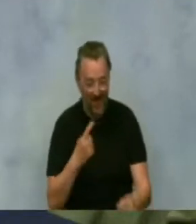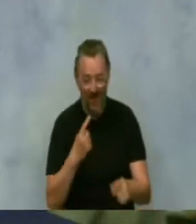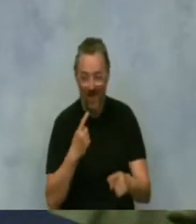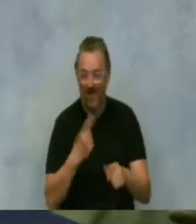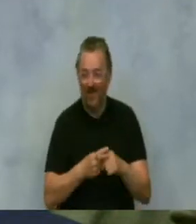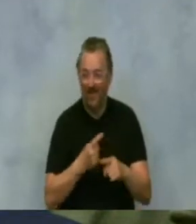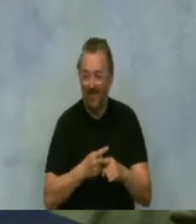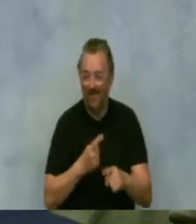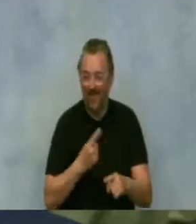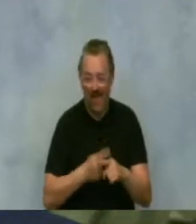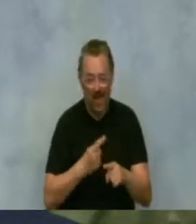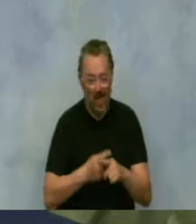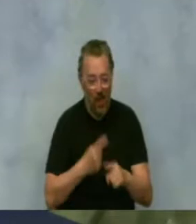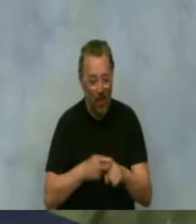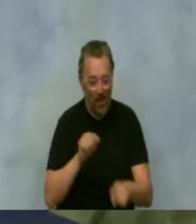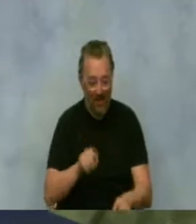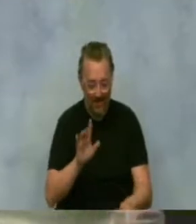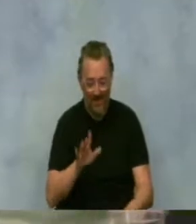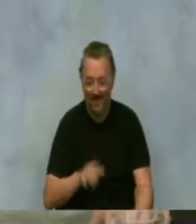know why.